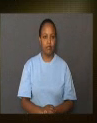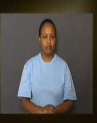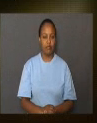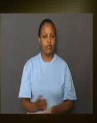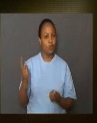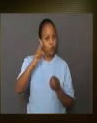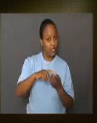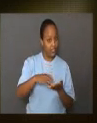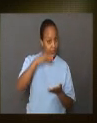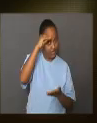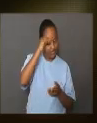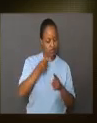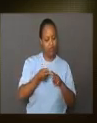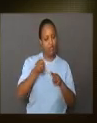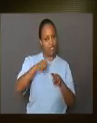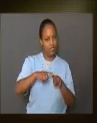Let's get back to our lesson.